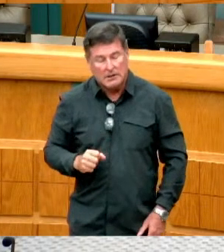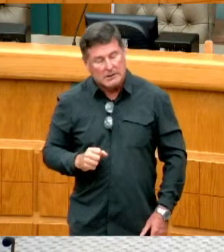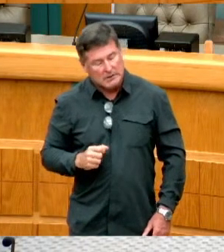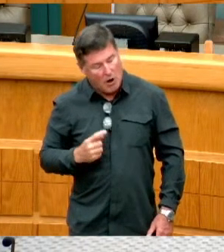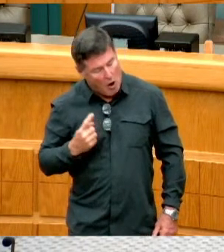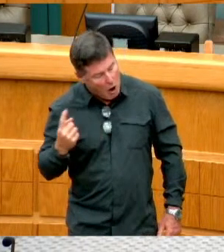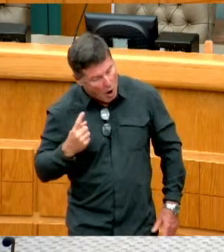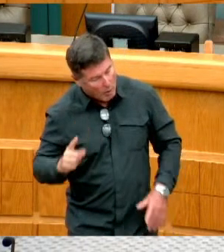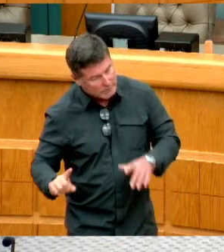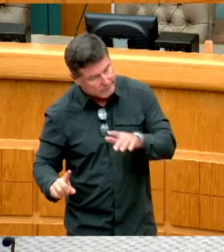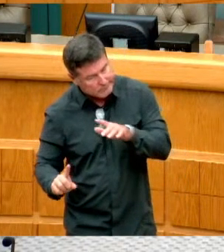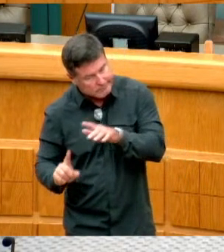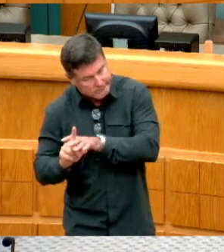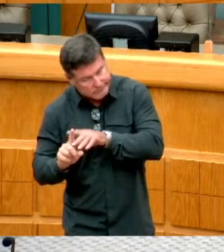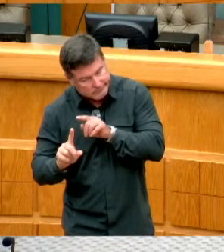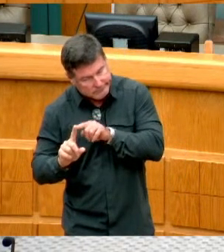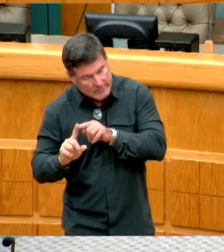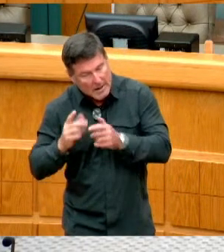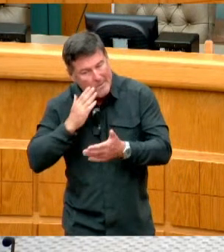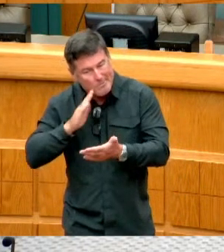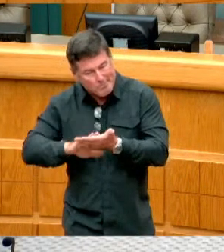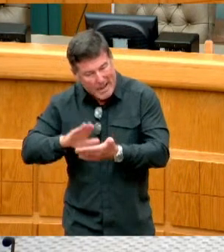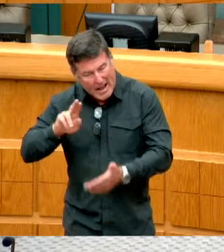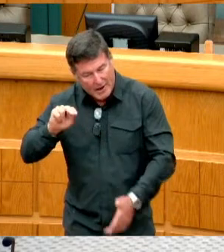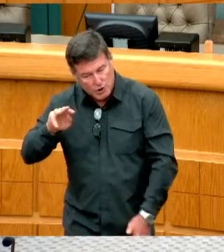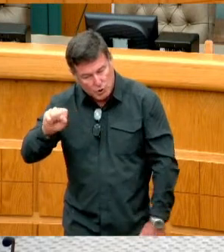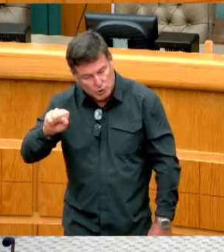news is that the City County Public Health Department